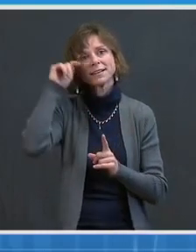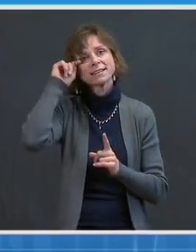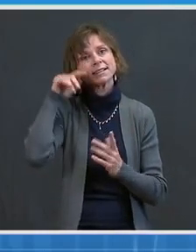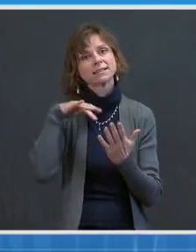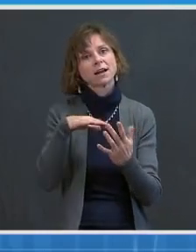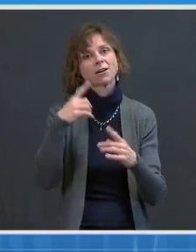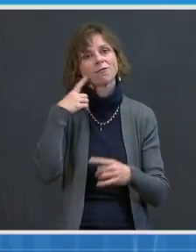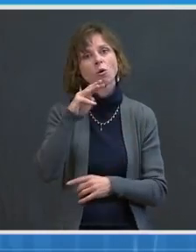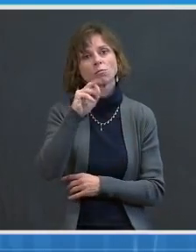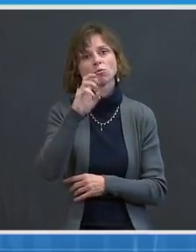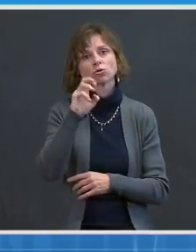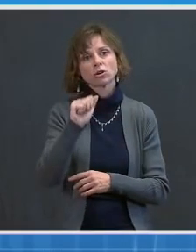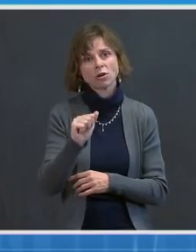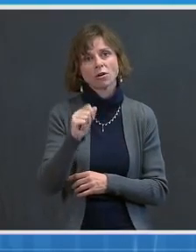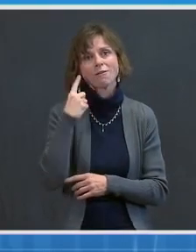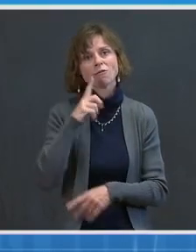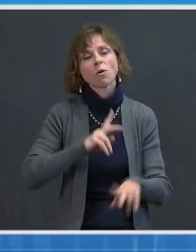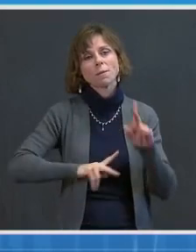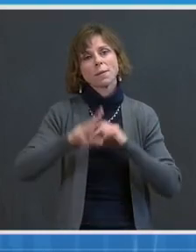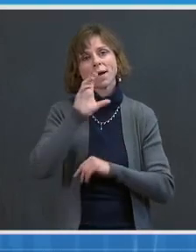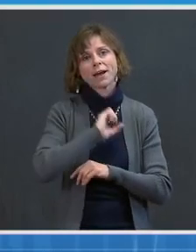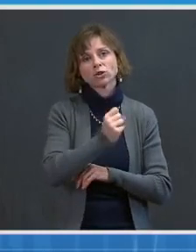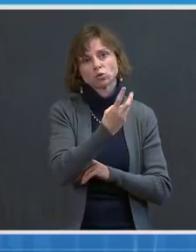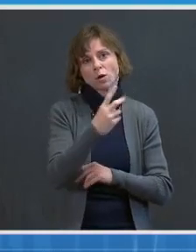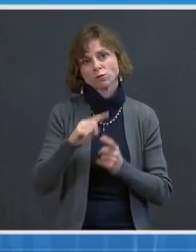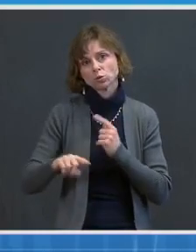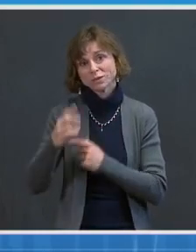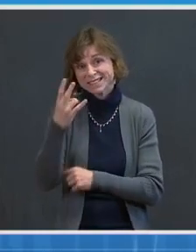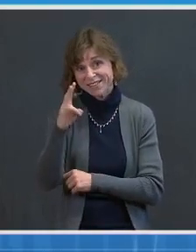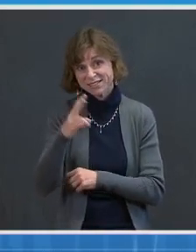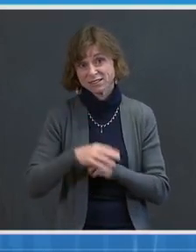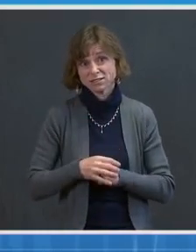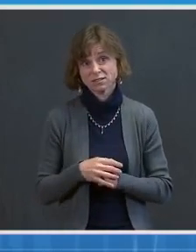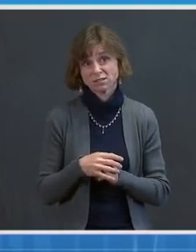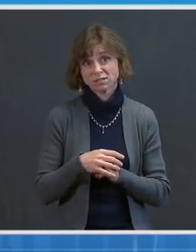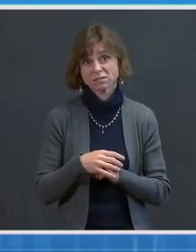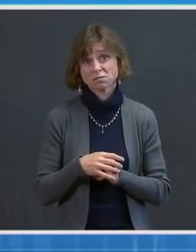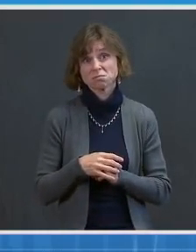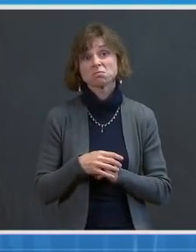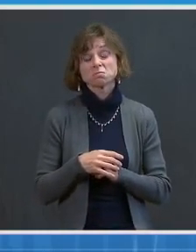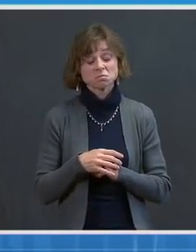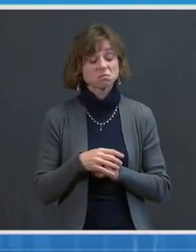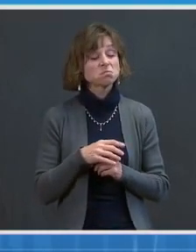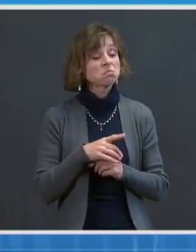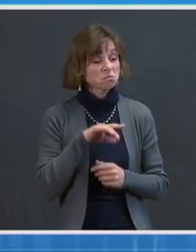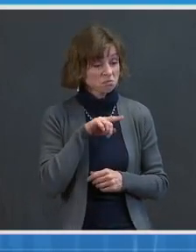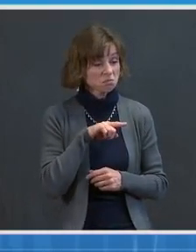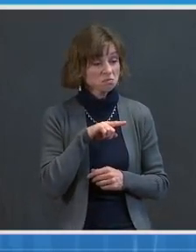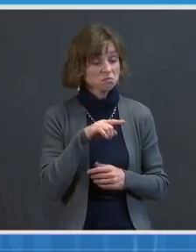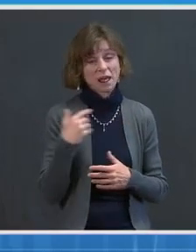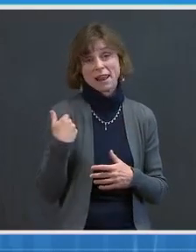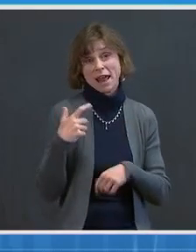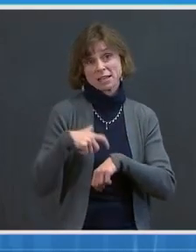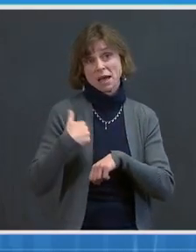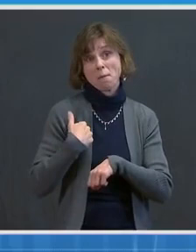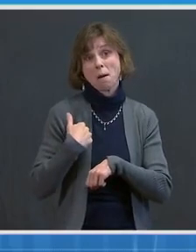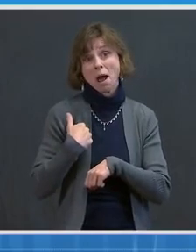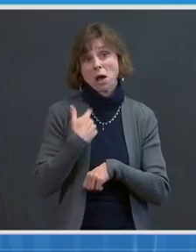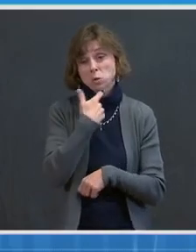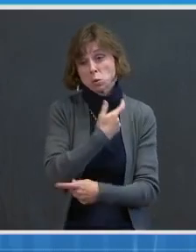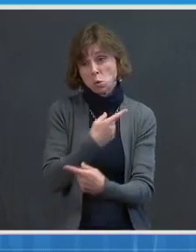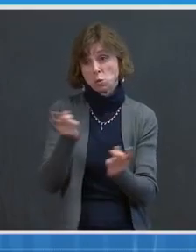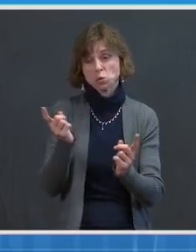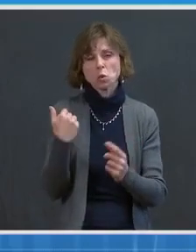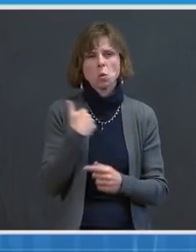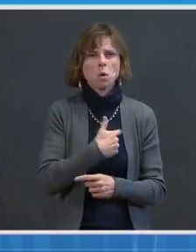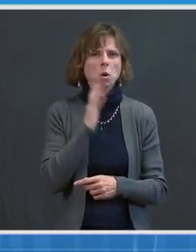Moderna in individuals 12 to 17. This led me to tell you last time that we would know